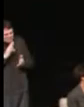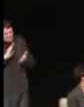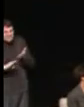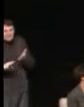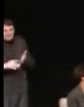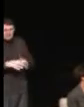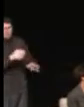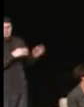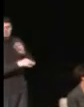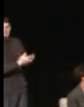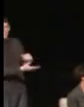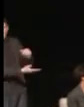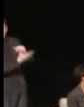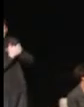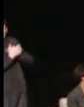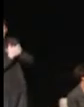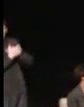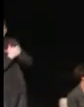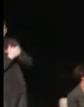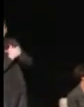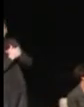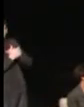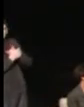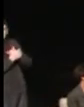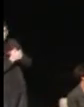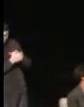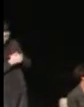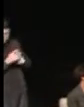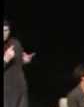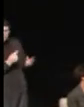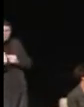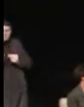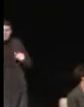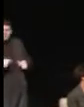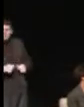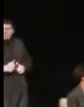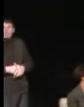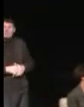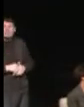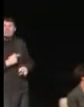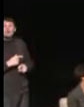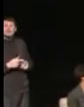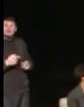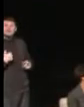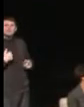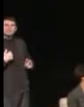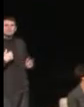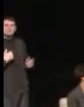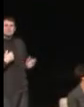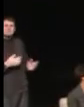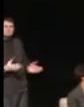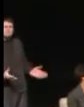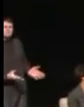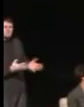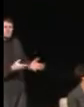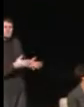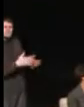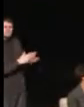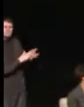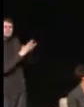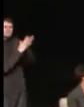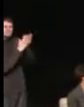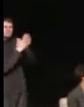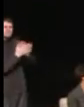me behind the scenes. But in order to prepare the students to take on the daunting task